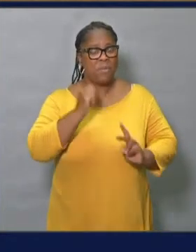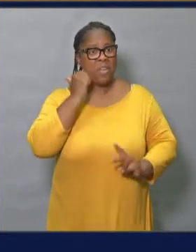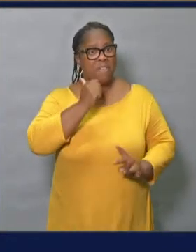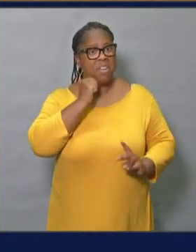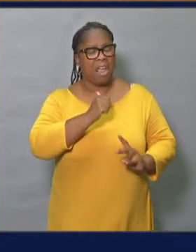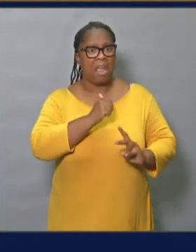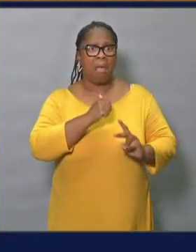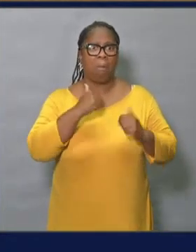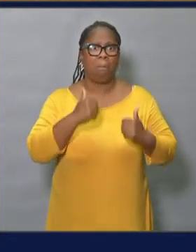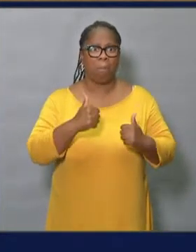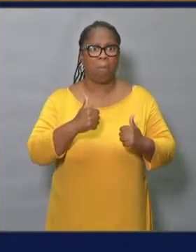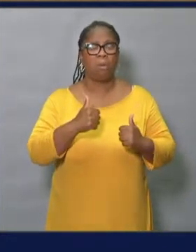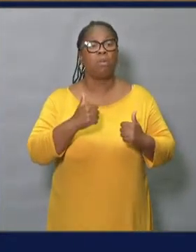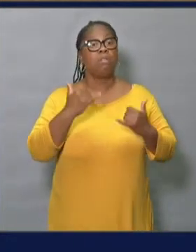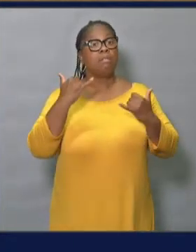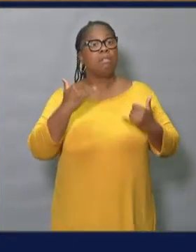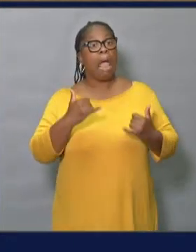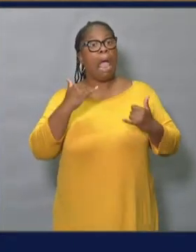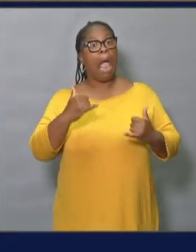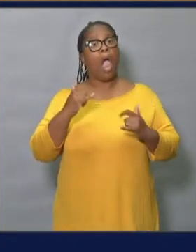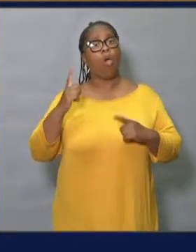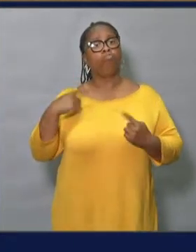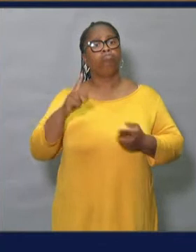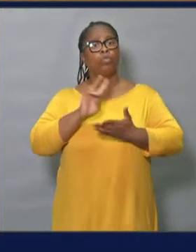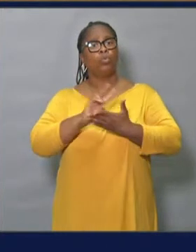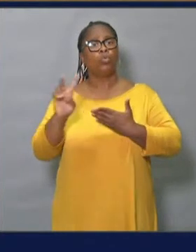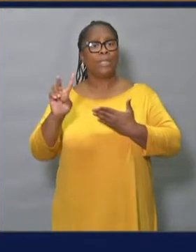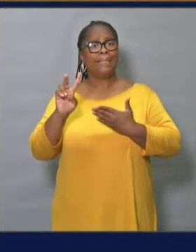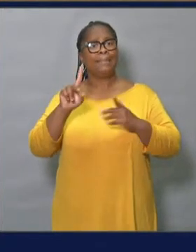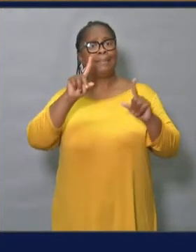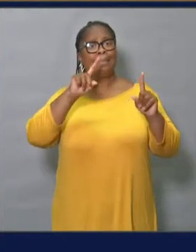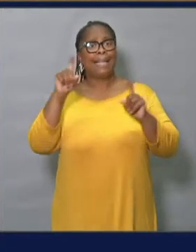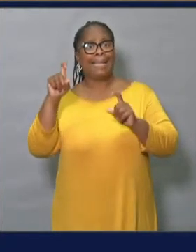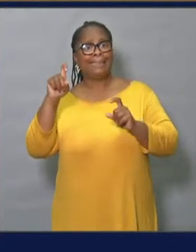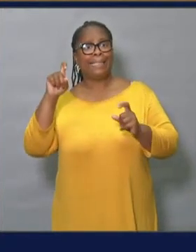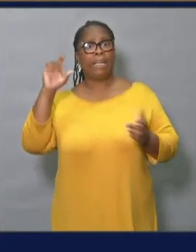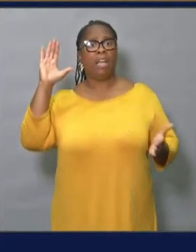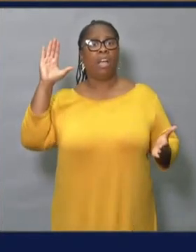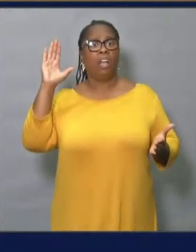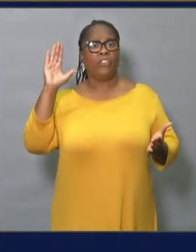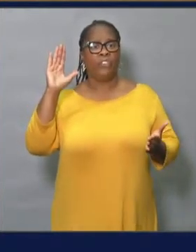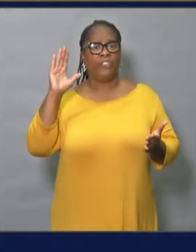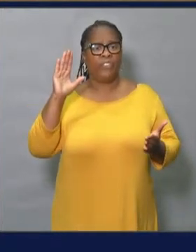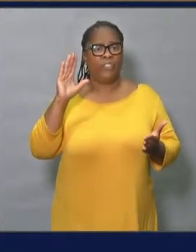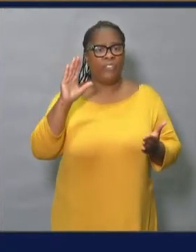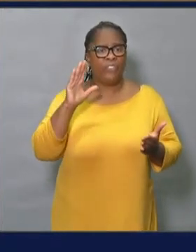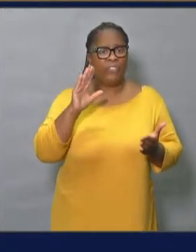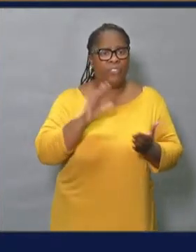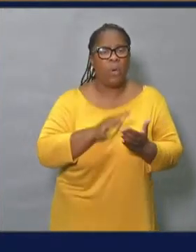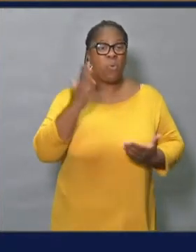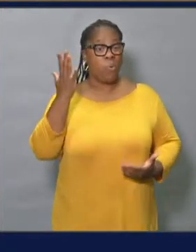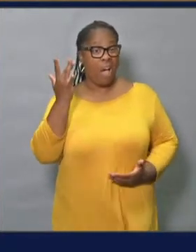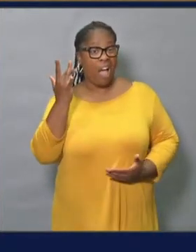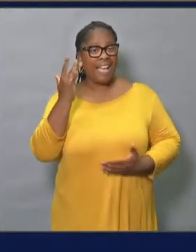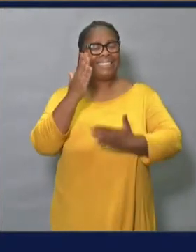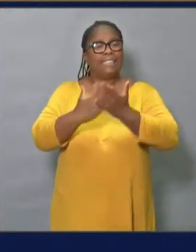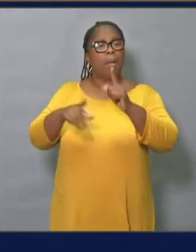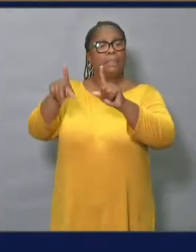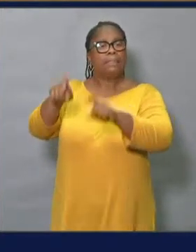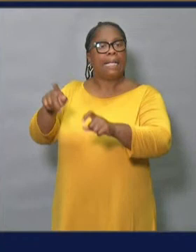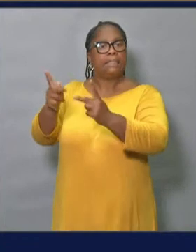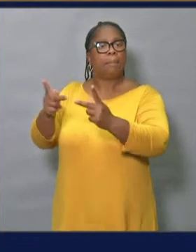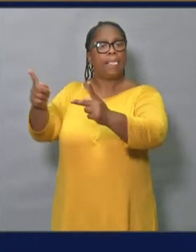that we've seen a decrease in testing over the last 2 weeks, and this is likely reflective of the closure of some testing